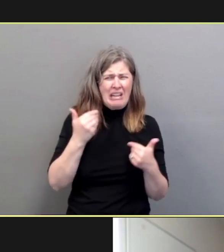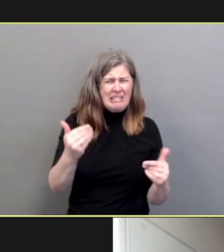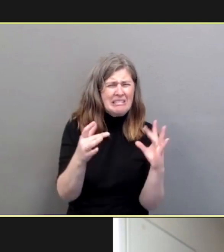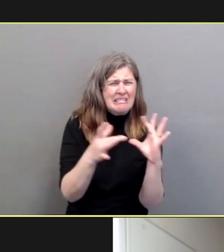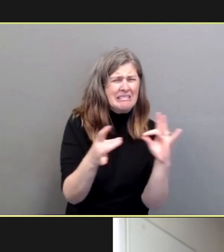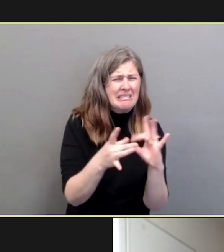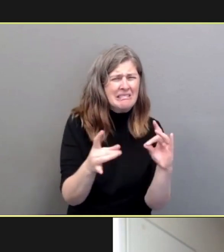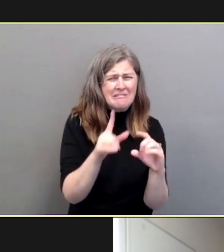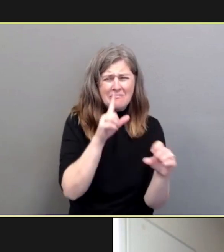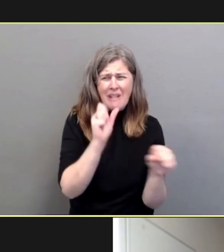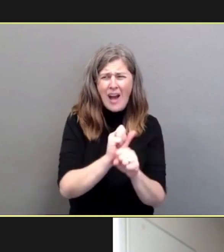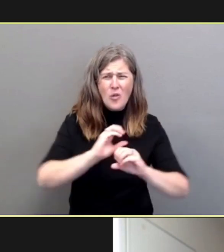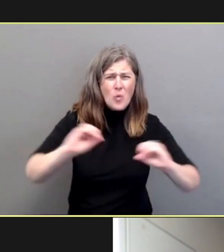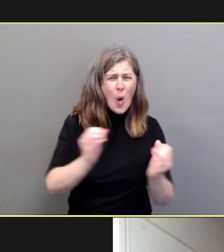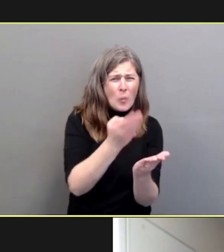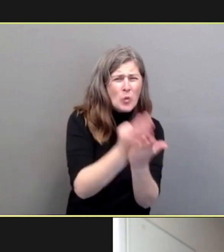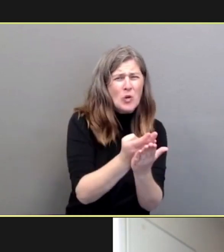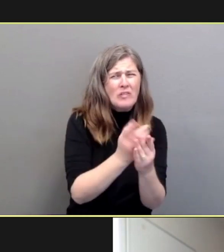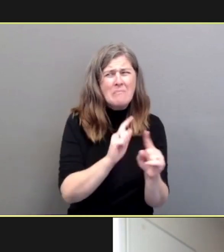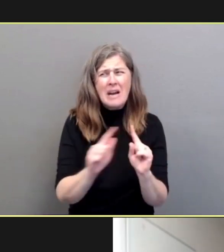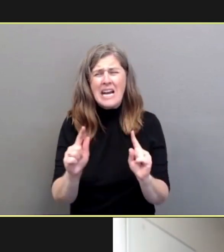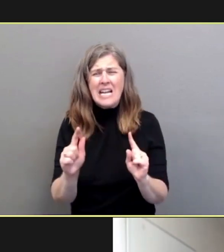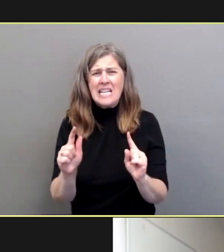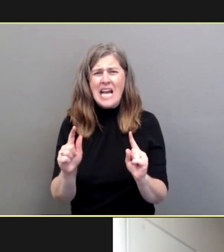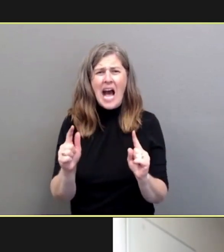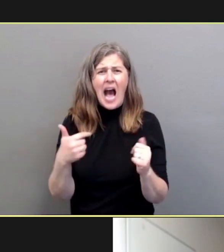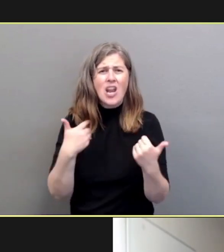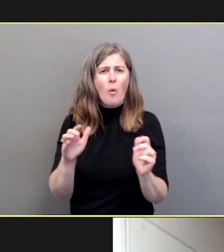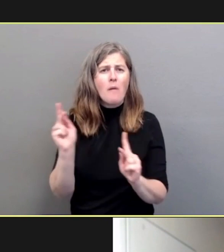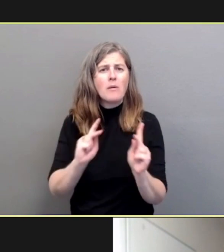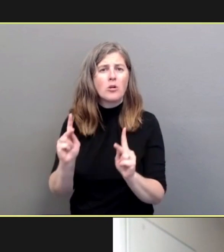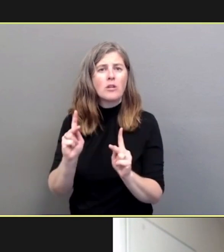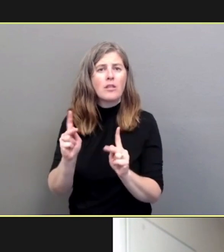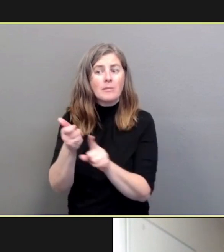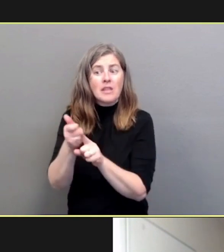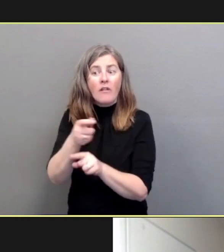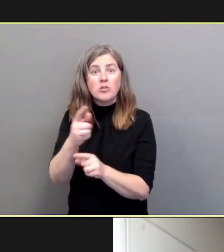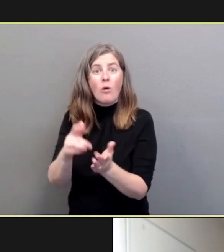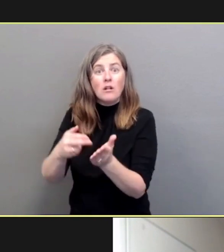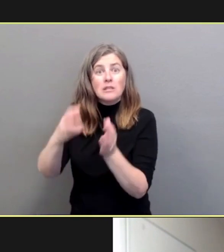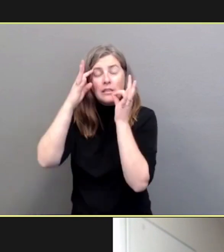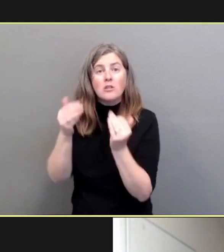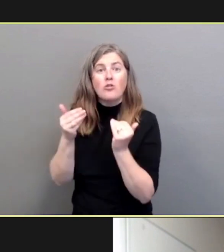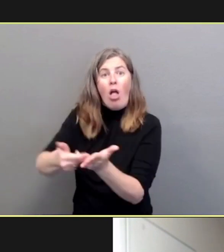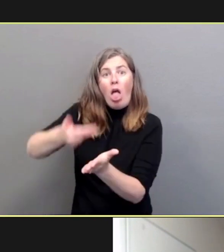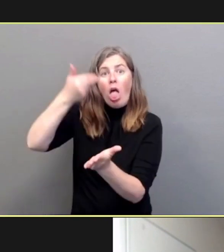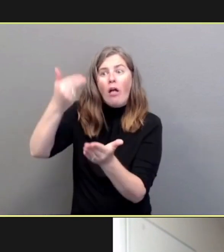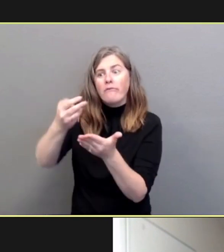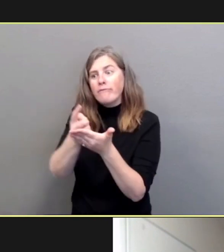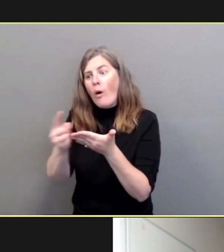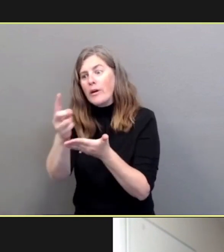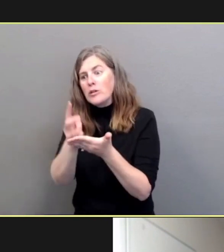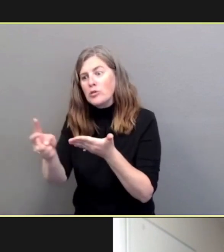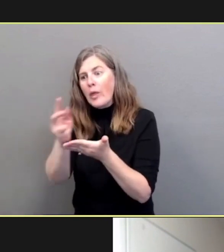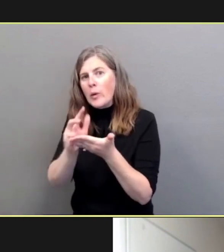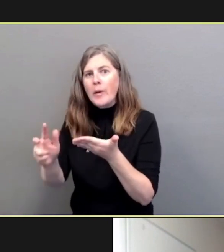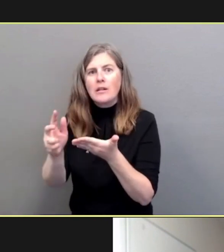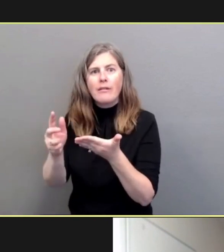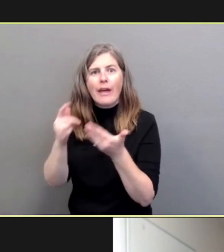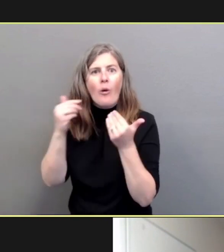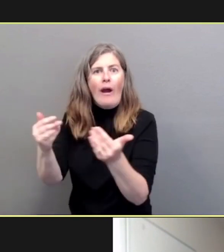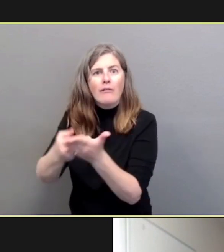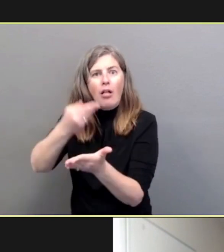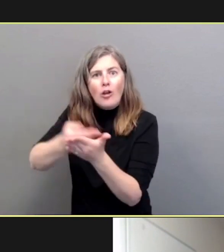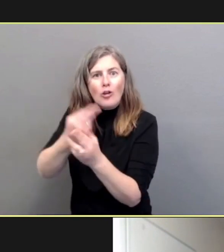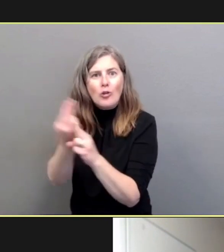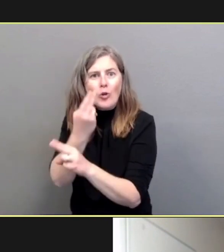more people to die of an ivermectin overdose in the next 4 weeks while we're gathering data. And it's a